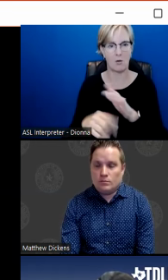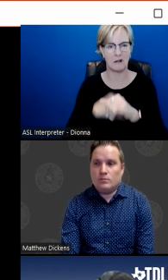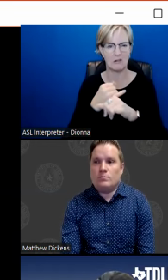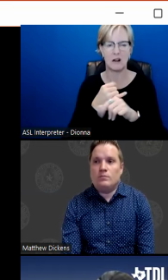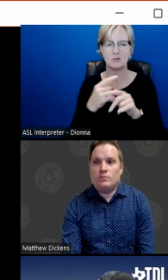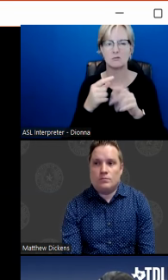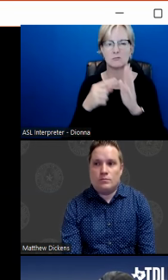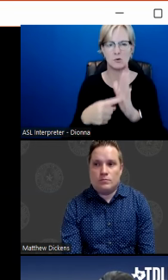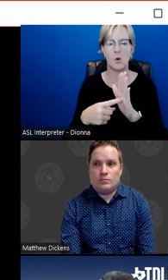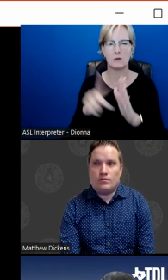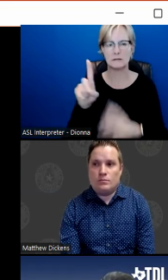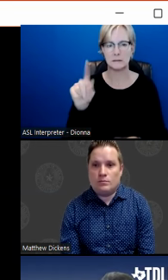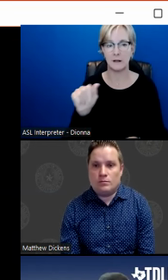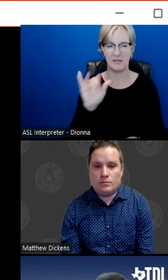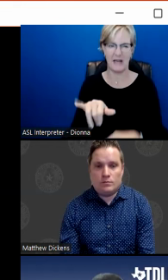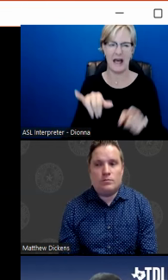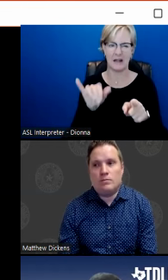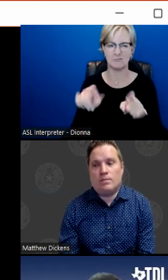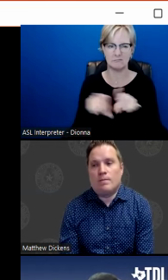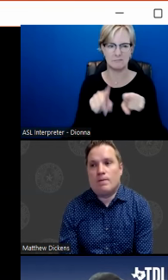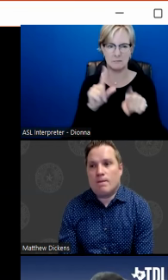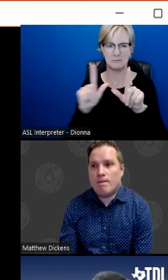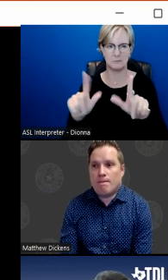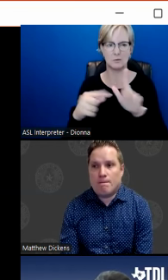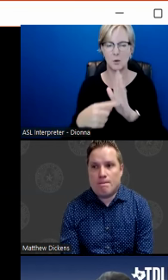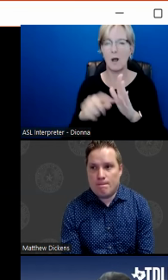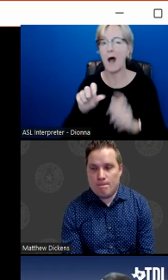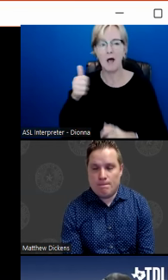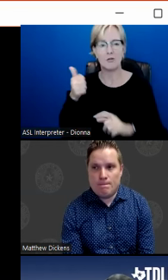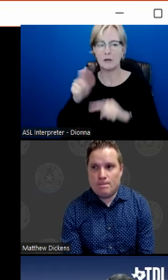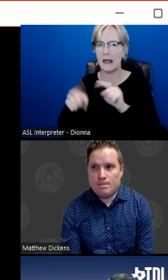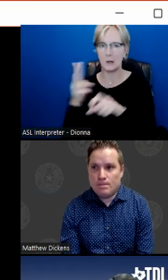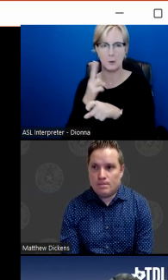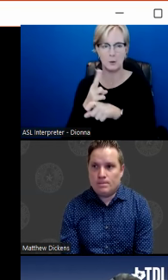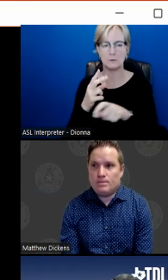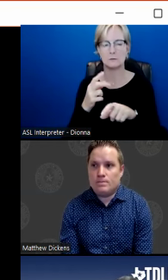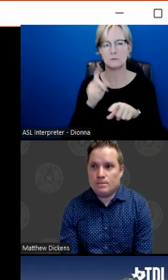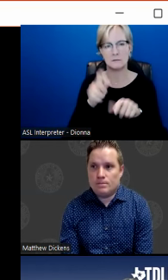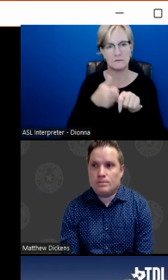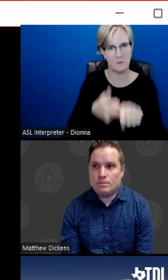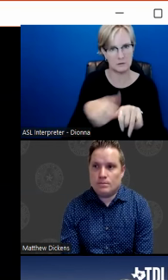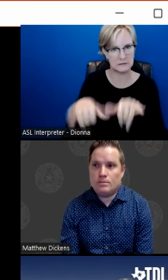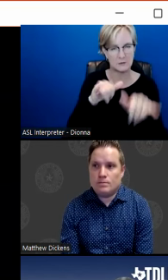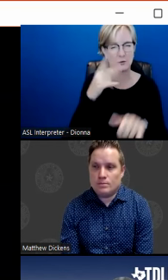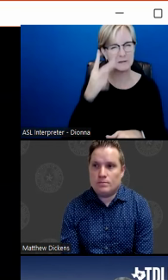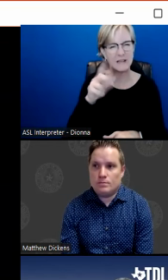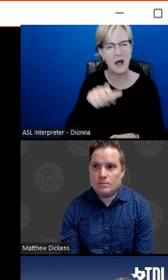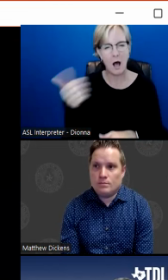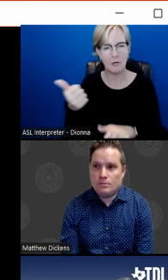particular icon. The others are not technically allowed to be used based on the standards themselves. So if you've seen the